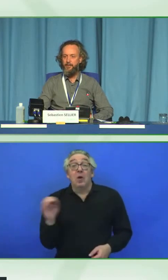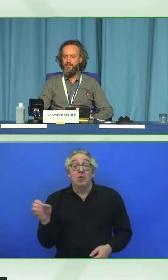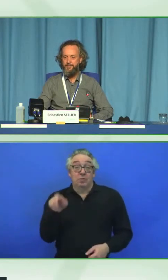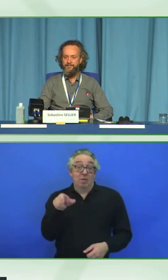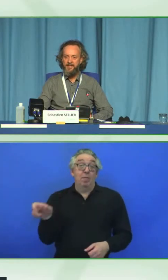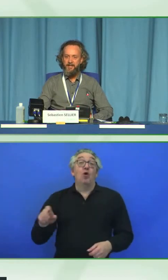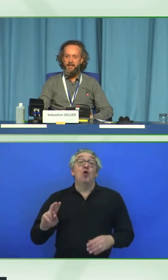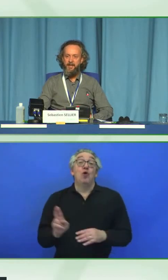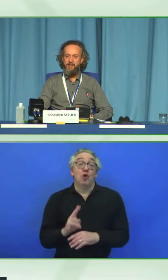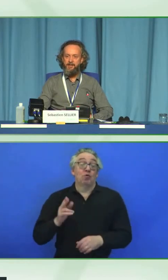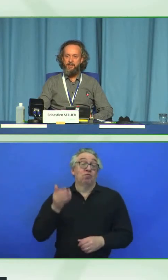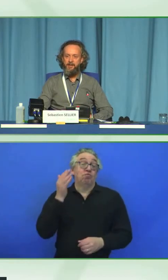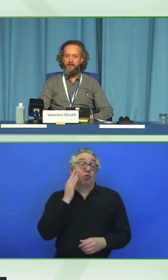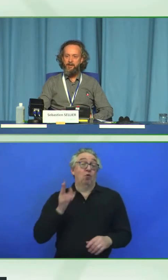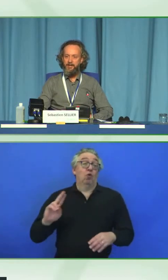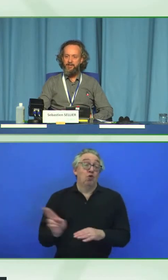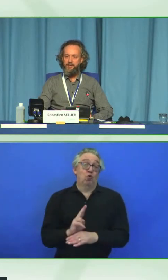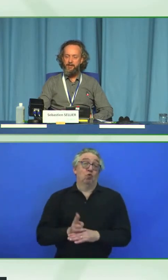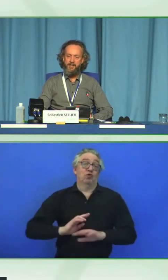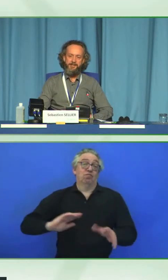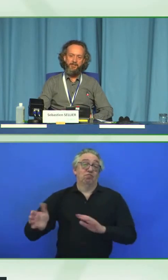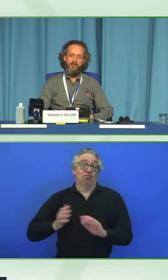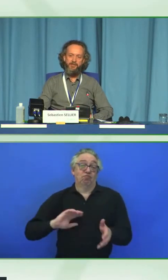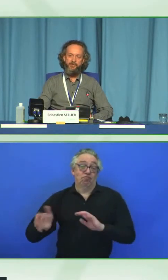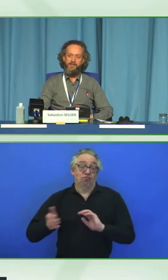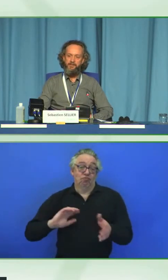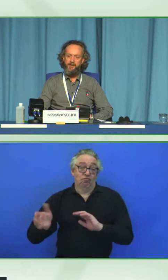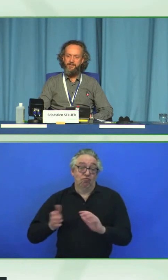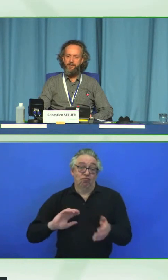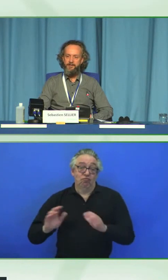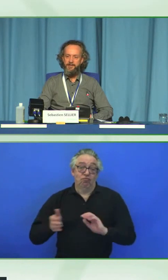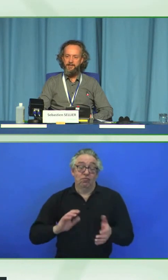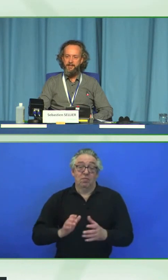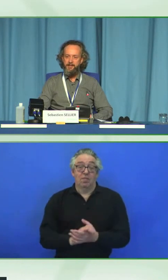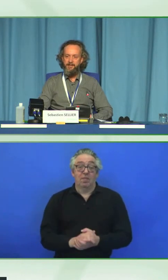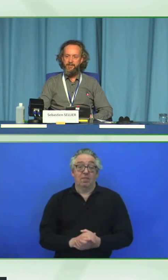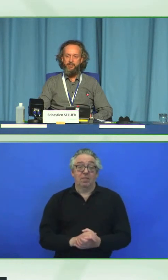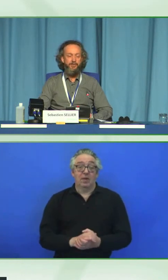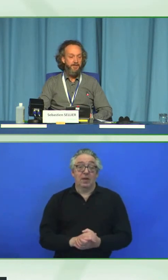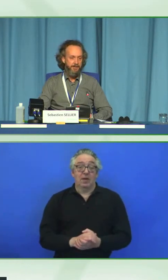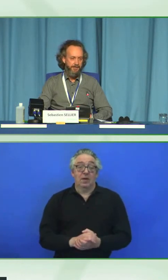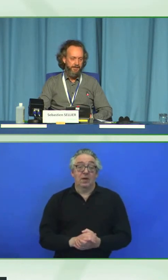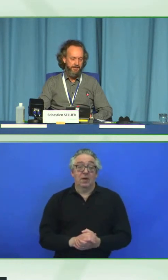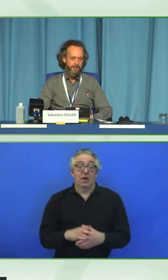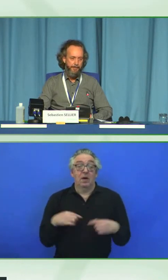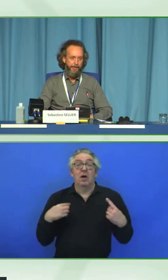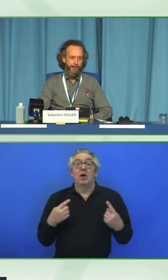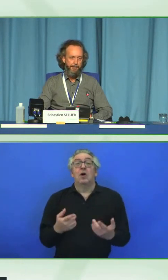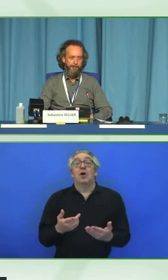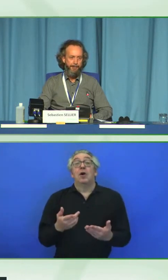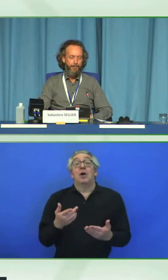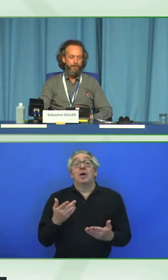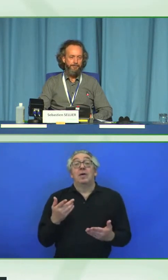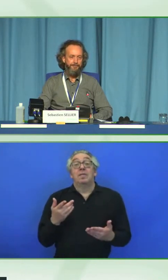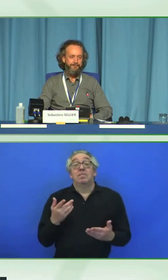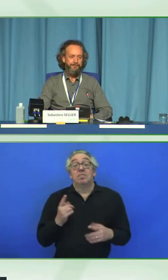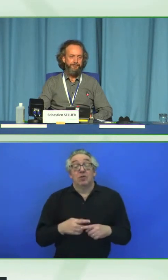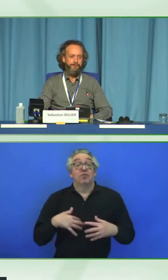sign language. And our last action is to develop services that use this content.